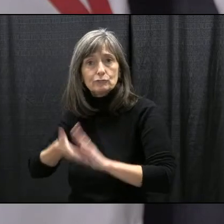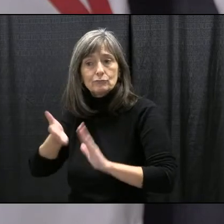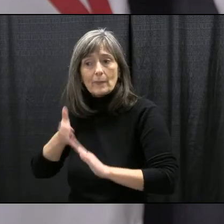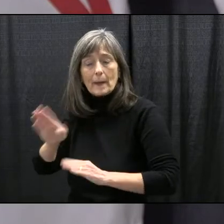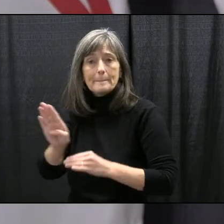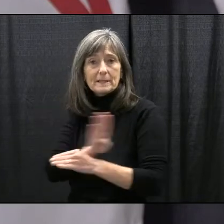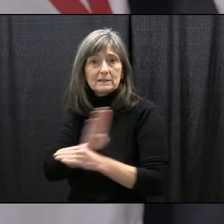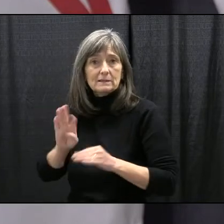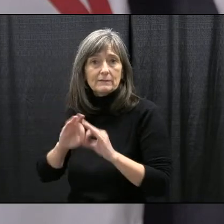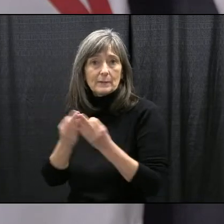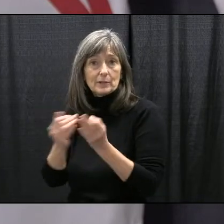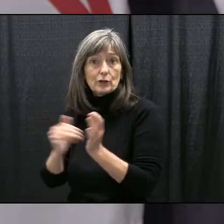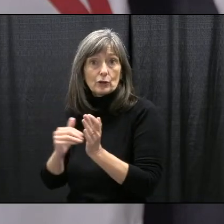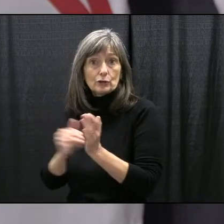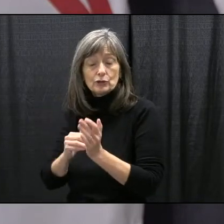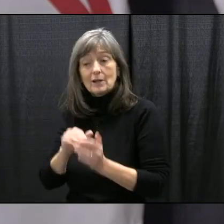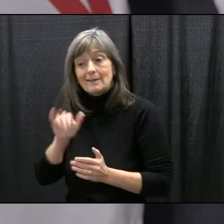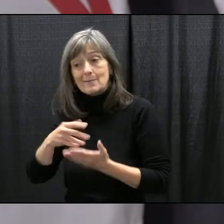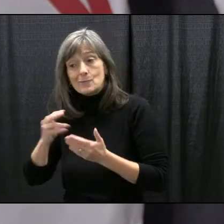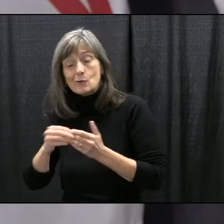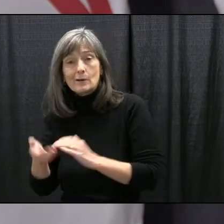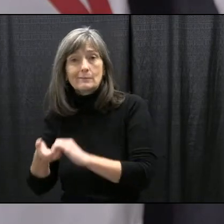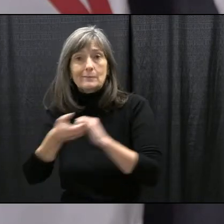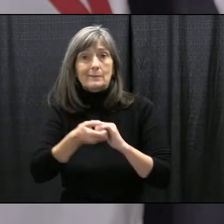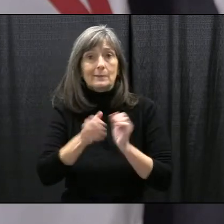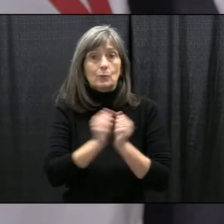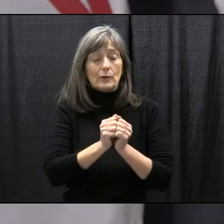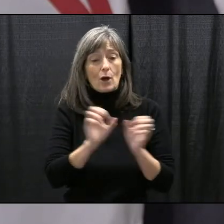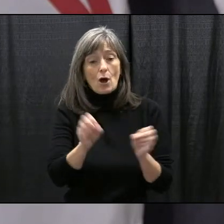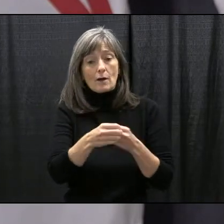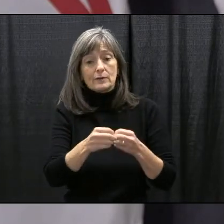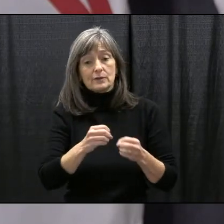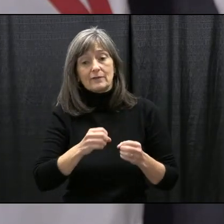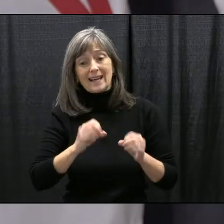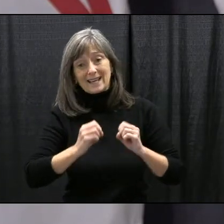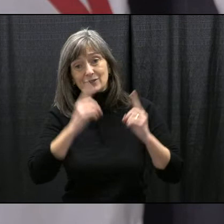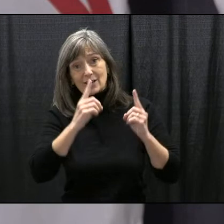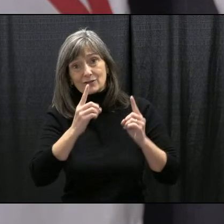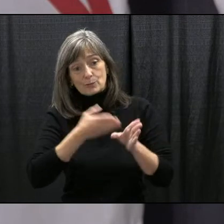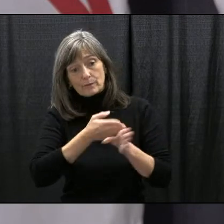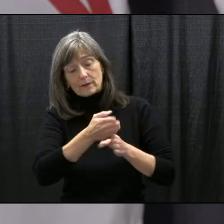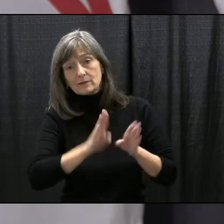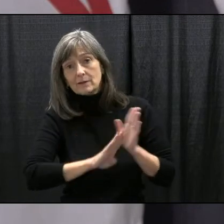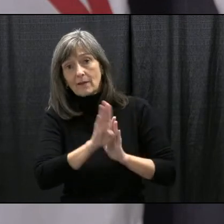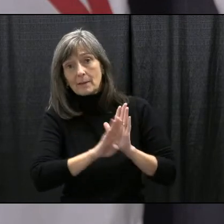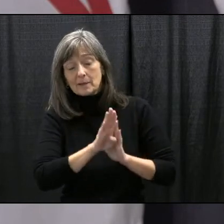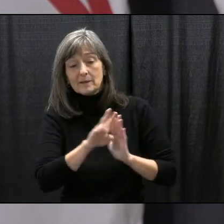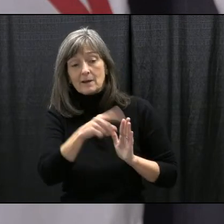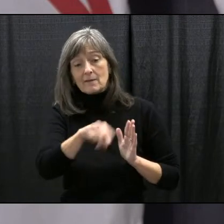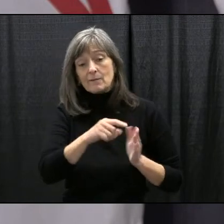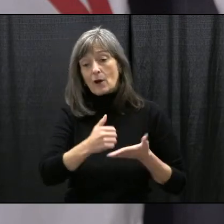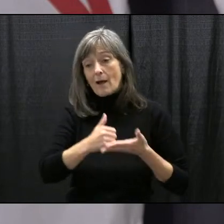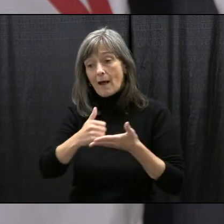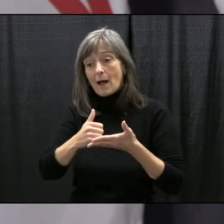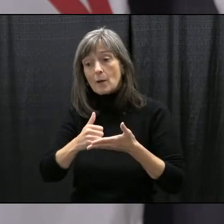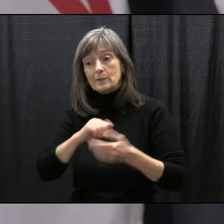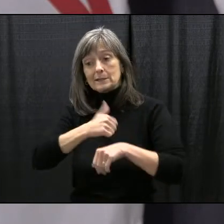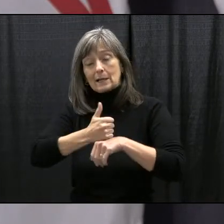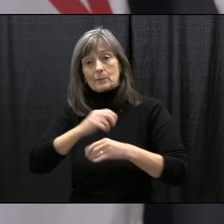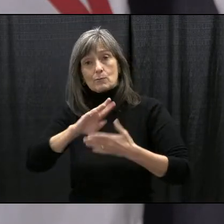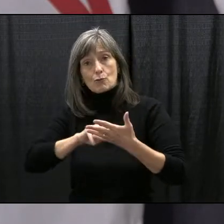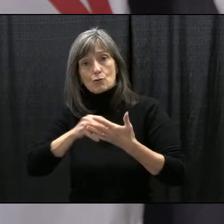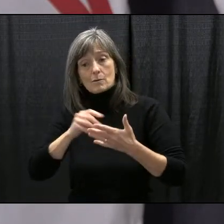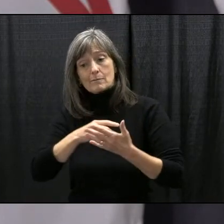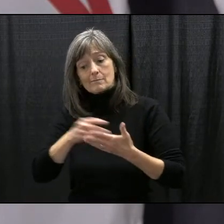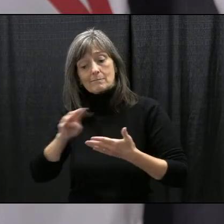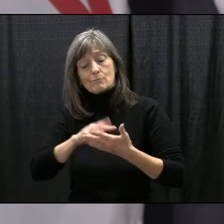program is working with MUN's Office of Educational and Professional Development to develop and implement a robust program for